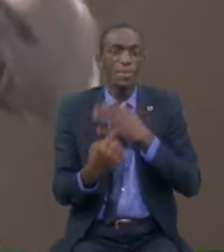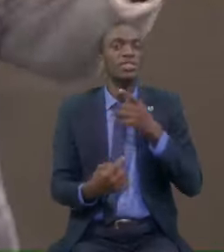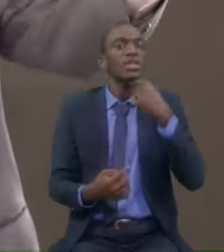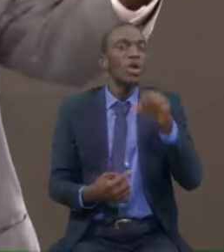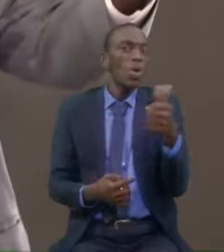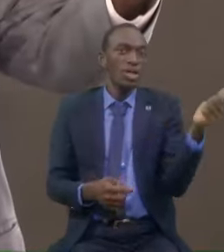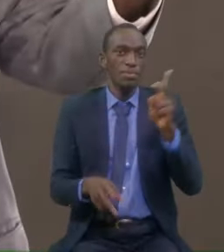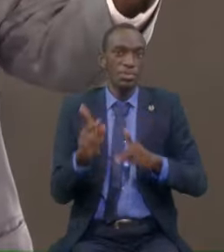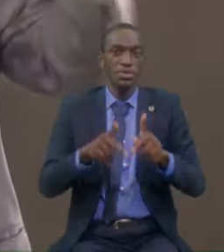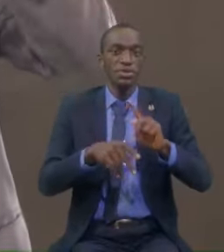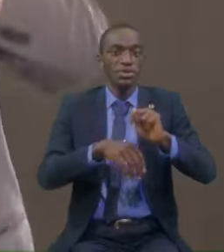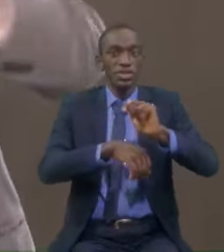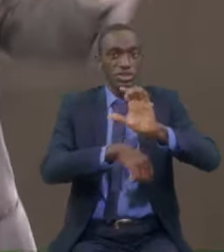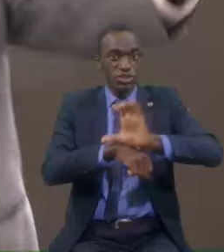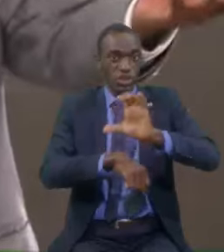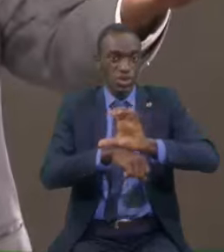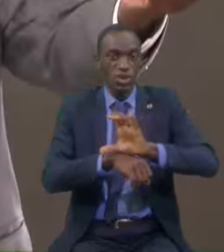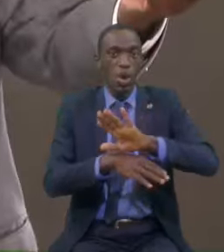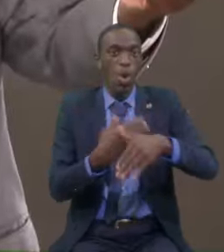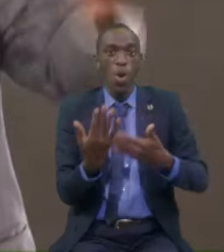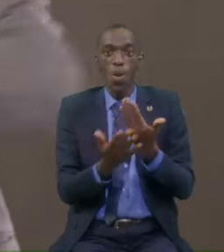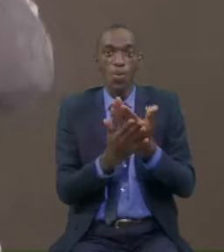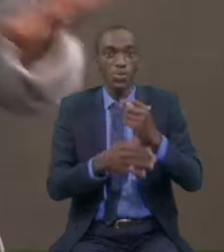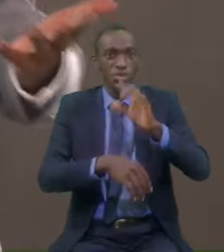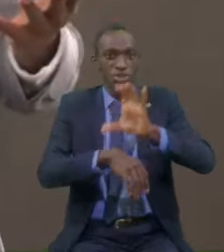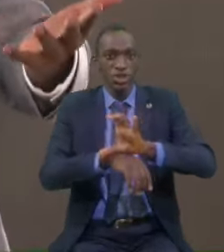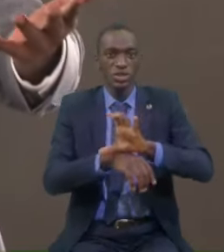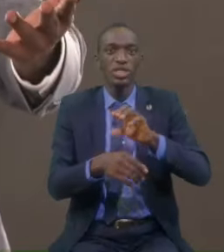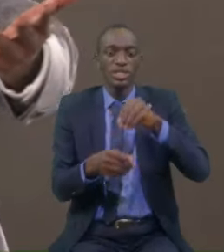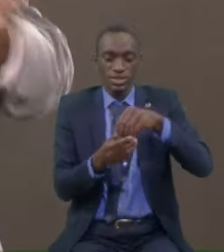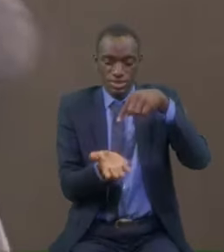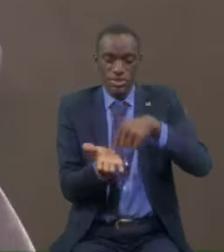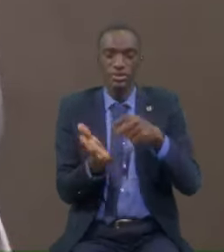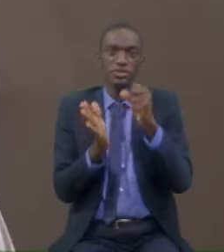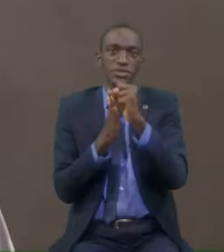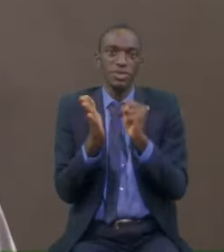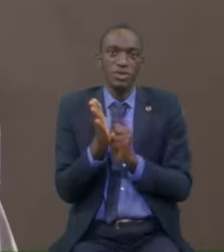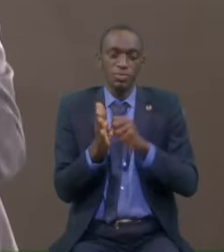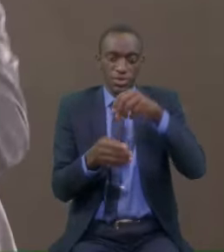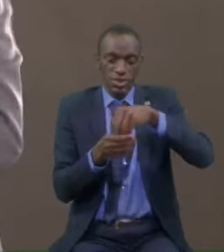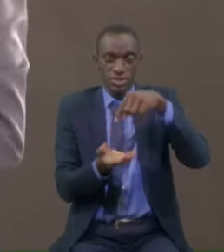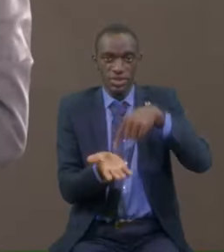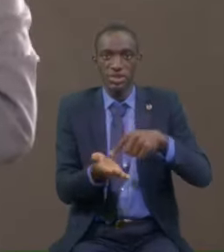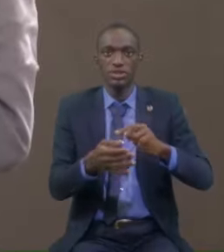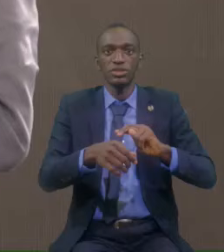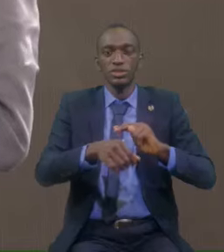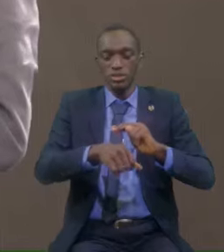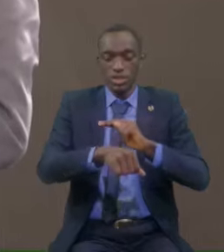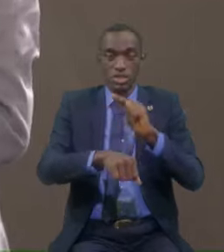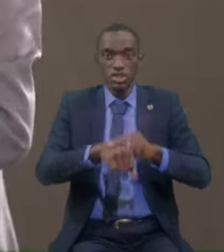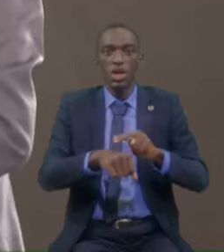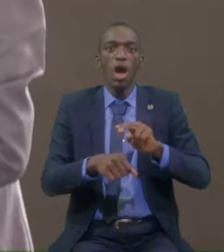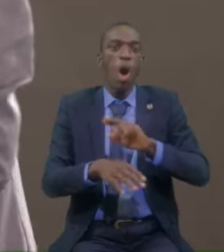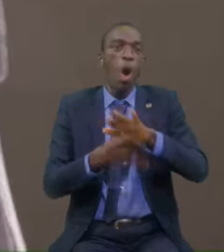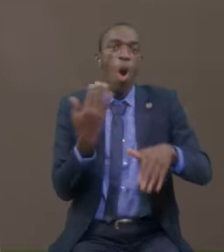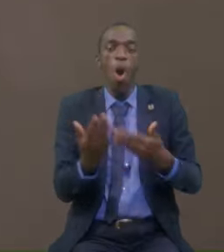the whole church. In this state, in this nation, and all over the world where we're